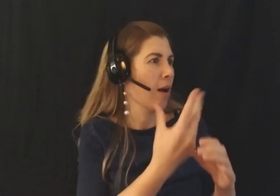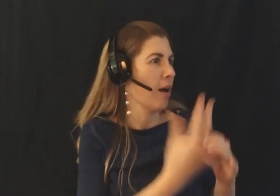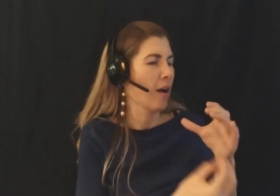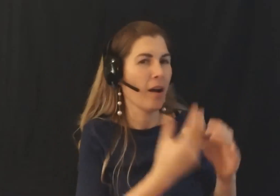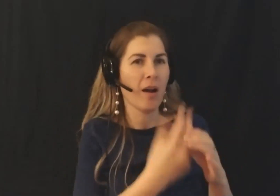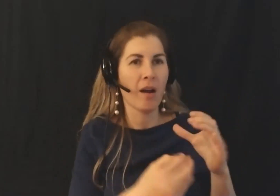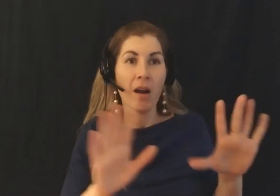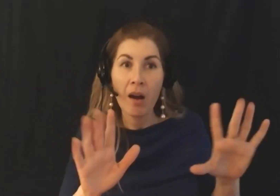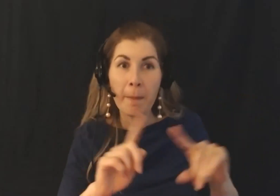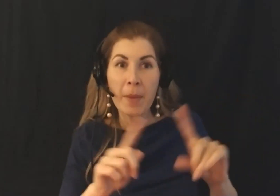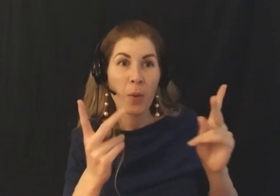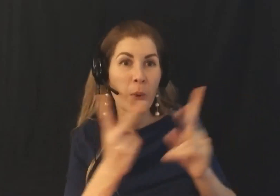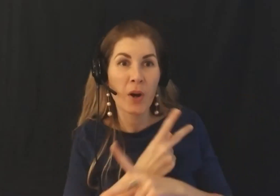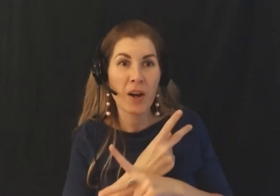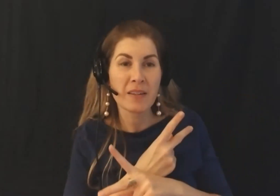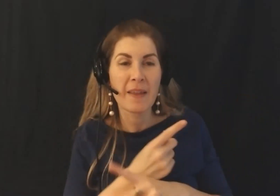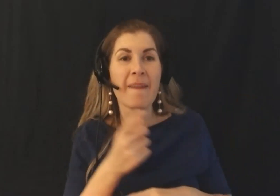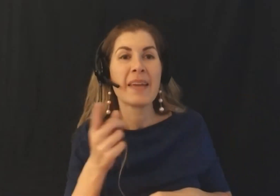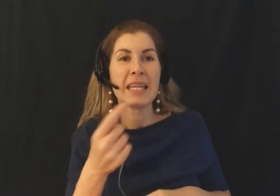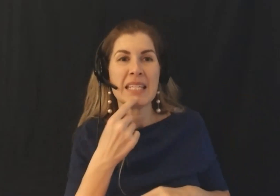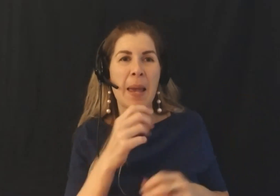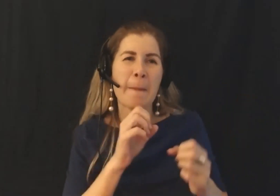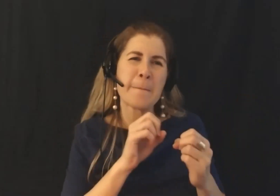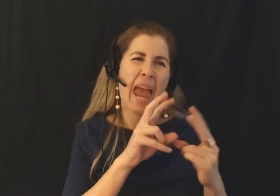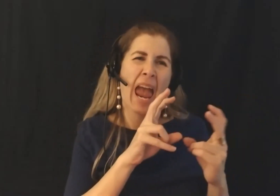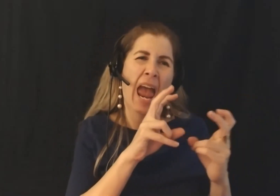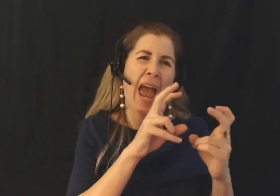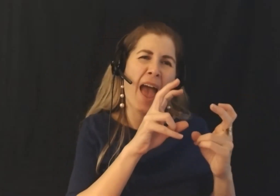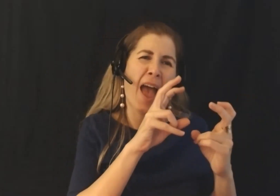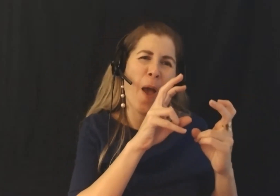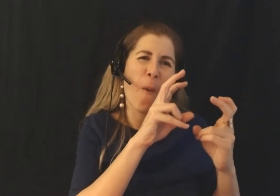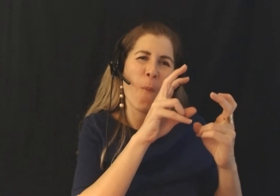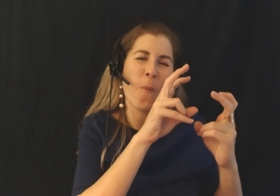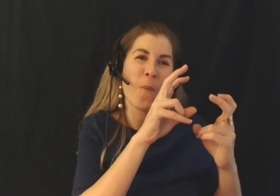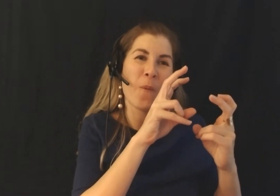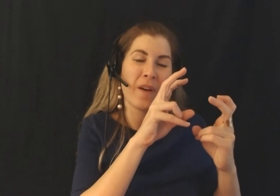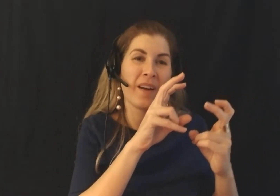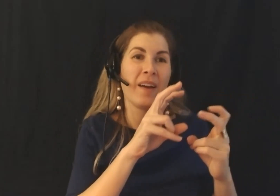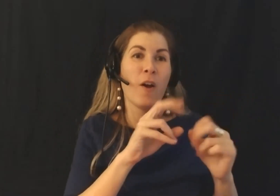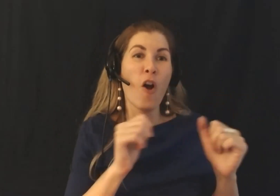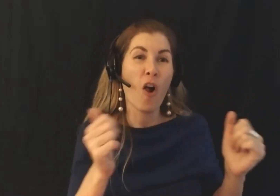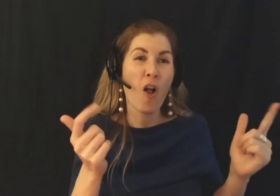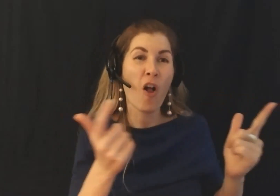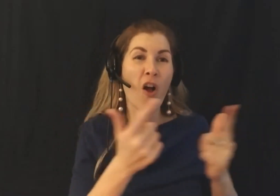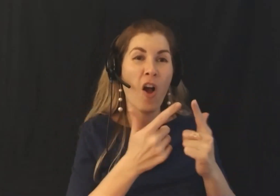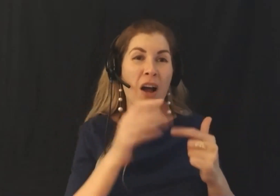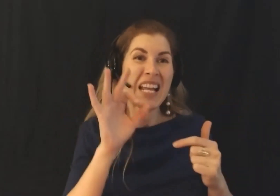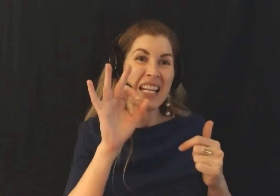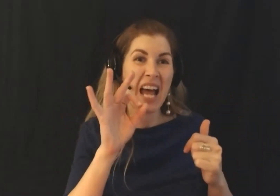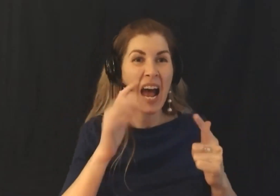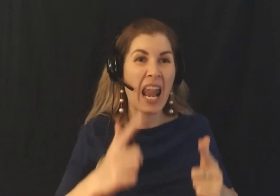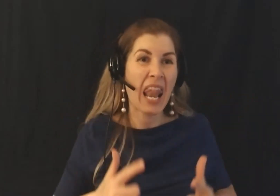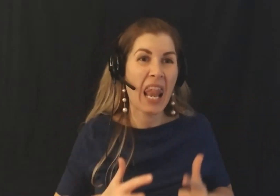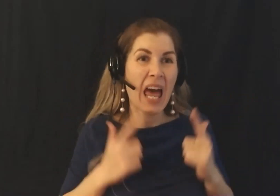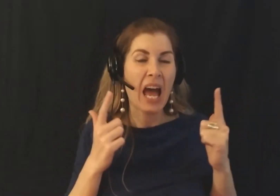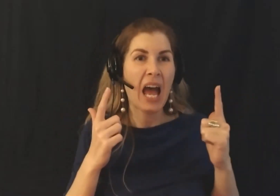worse than that, he would say, meow, and all 9 lives would appear